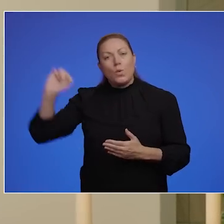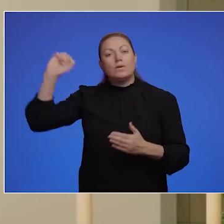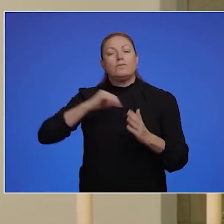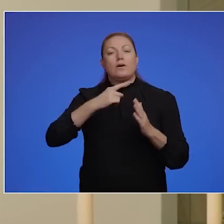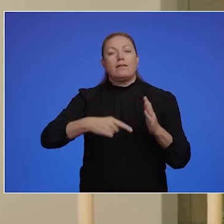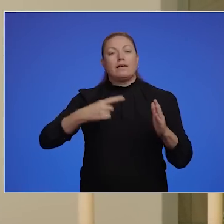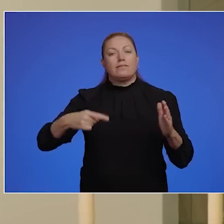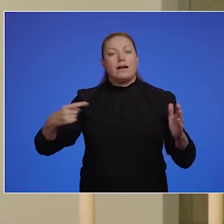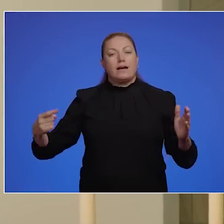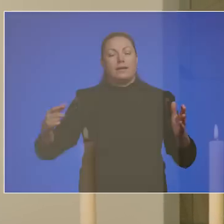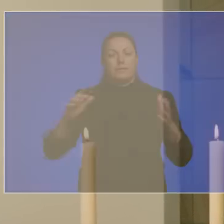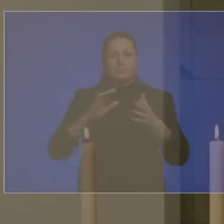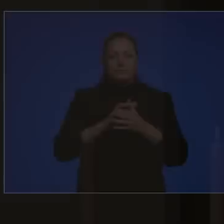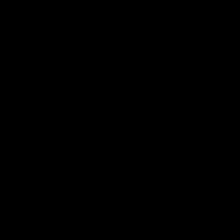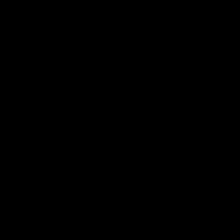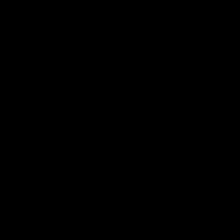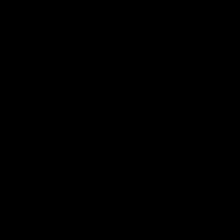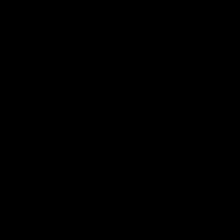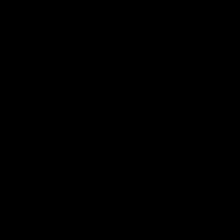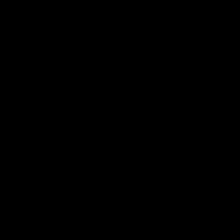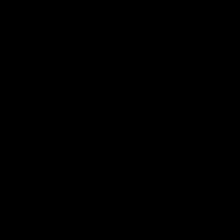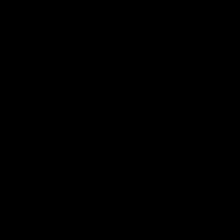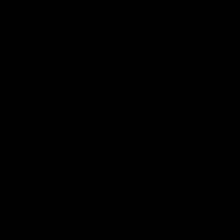is yours for ever and ever.